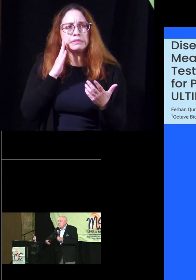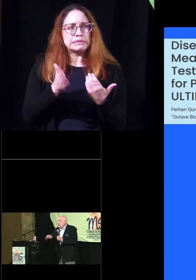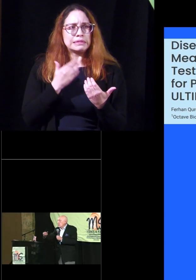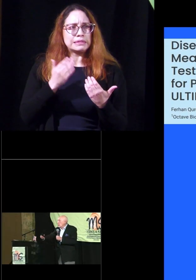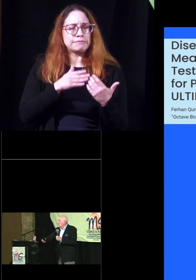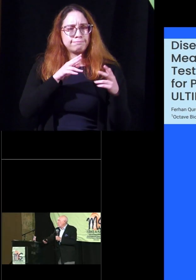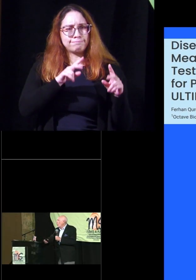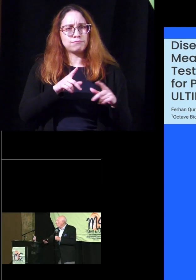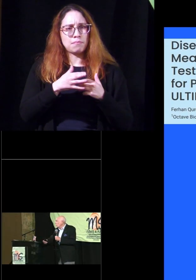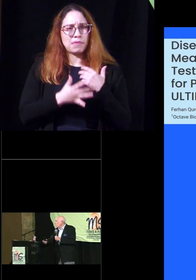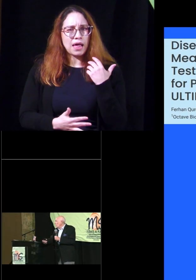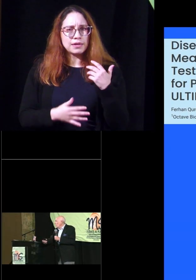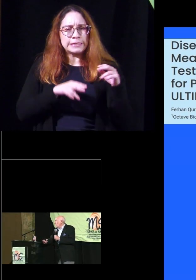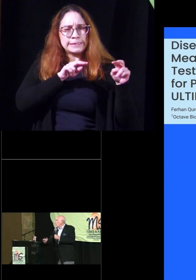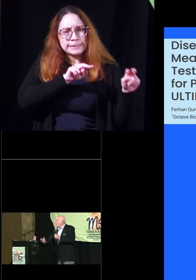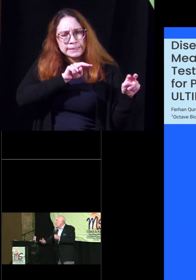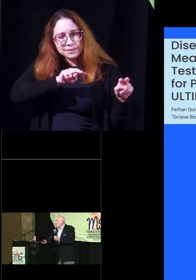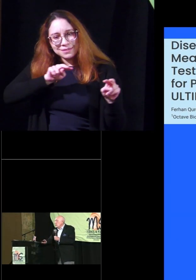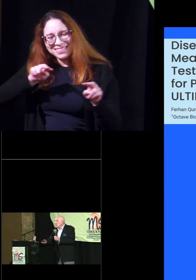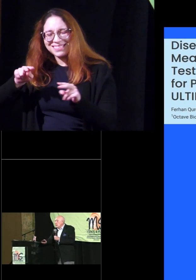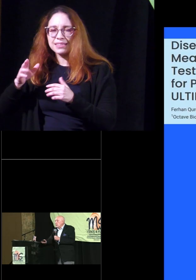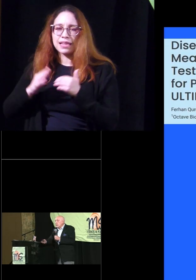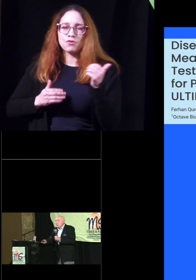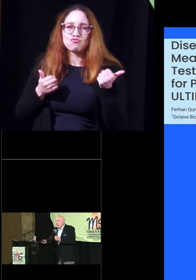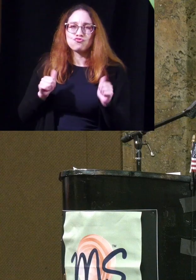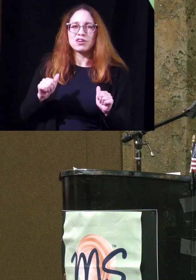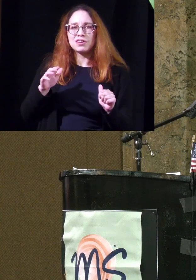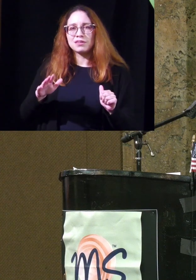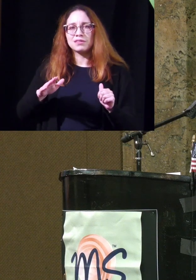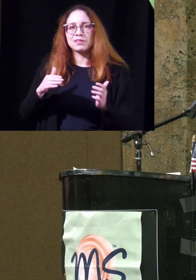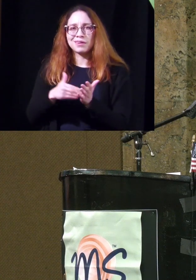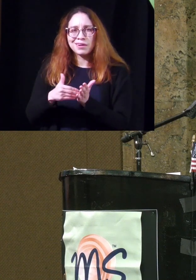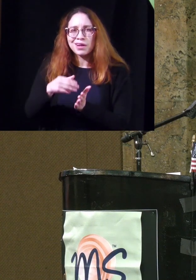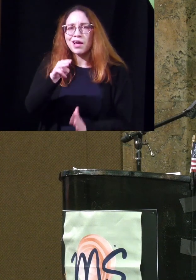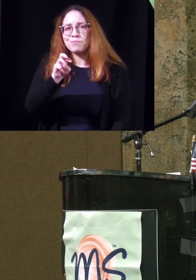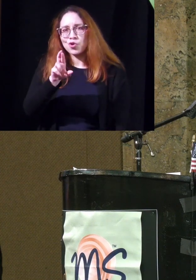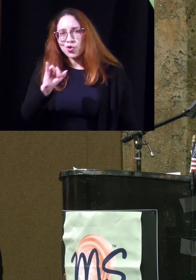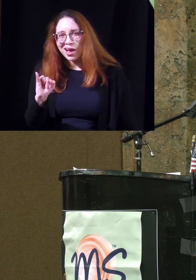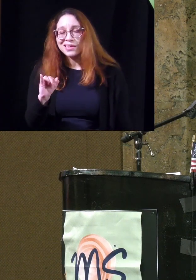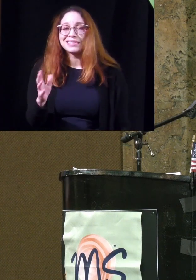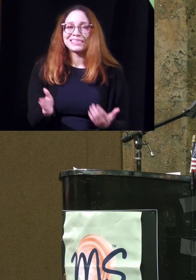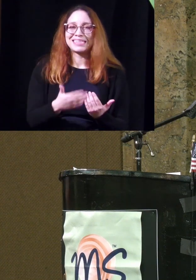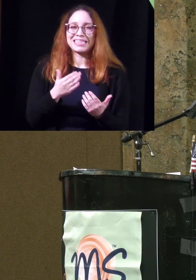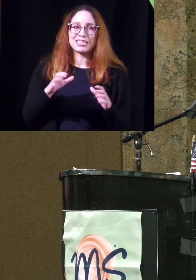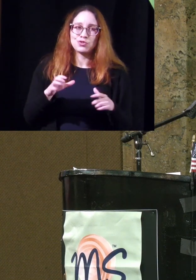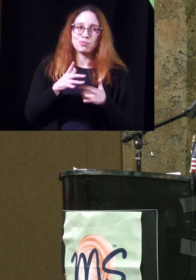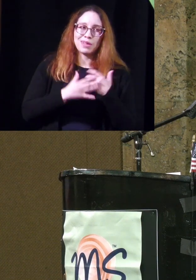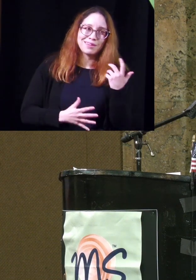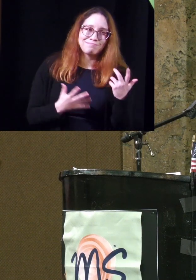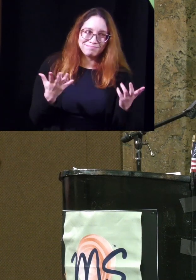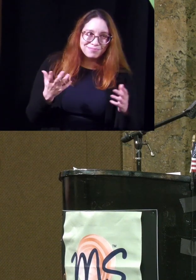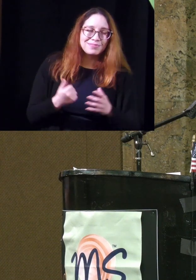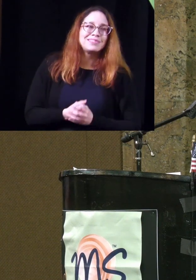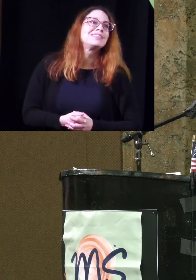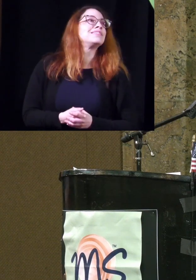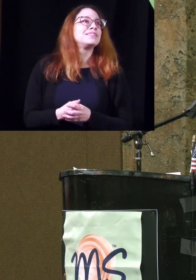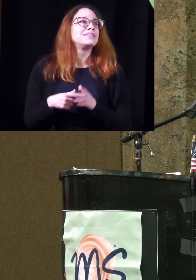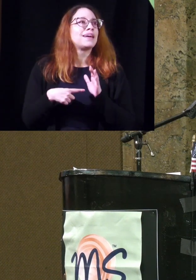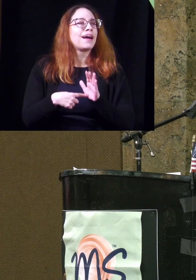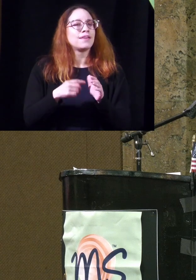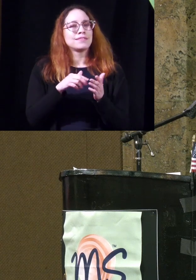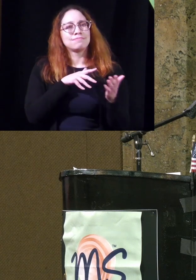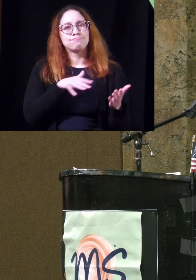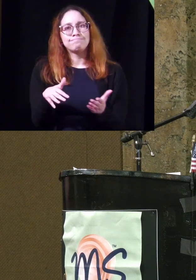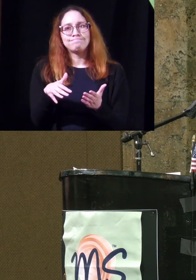do blood tests to monitor progress than it would be to do frequent MRI scans. Certainly much easier to do that. So this is an example of how in a